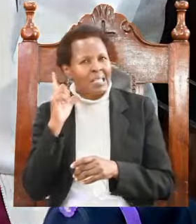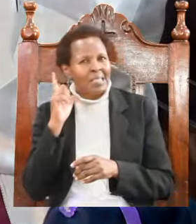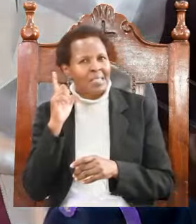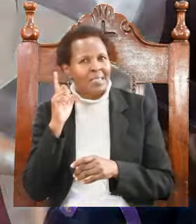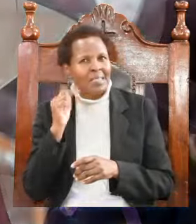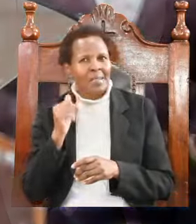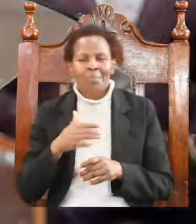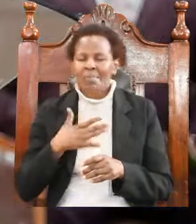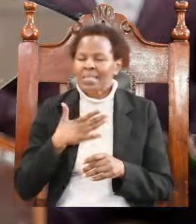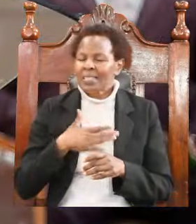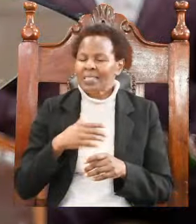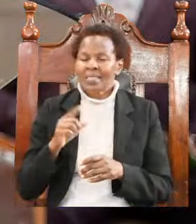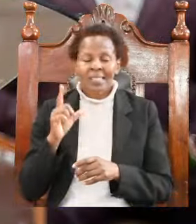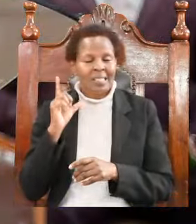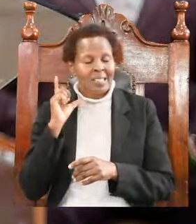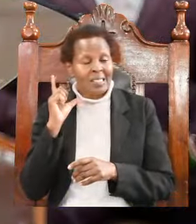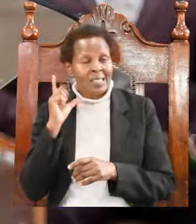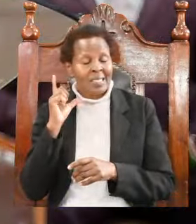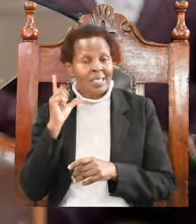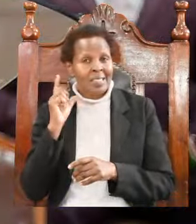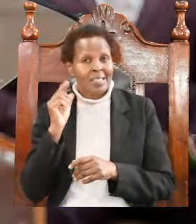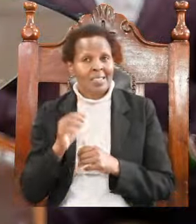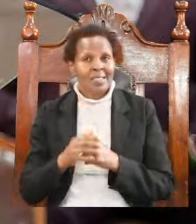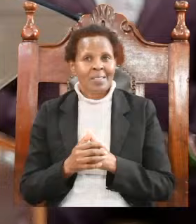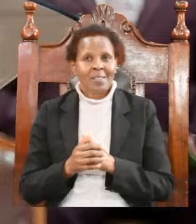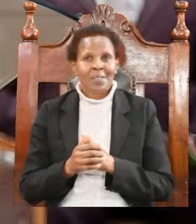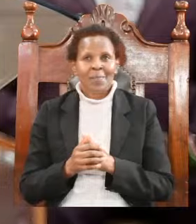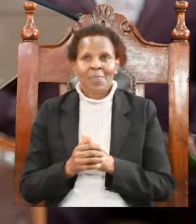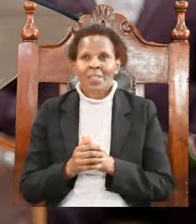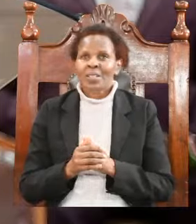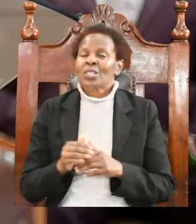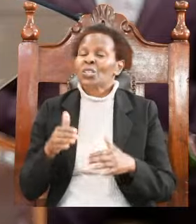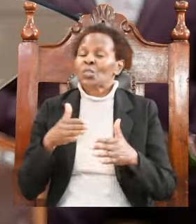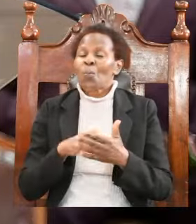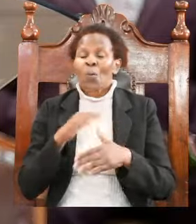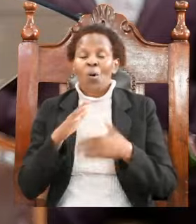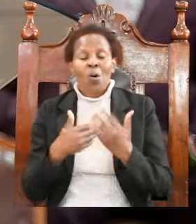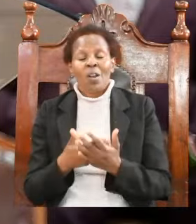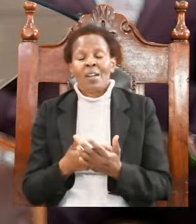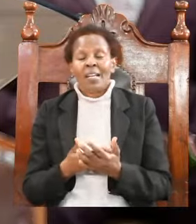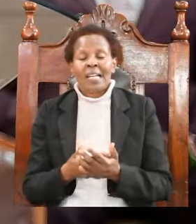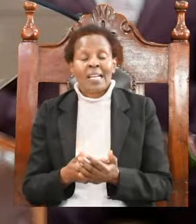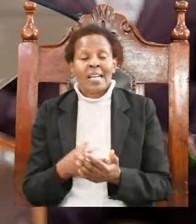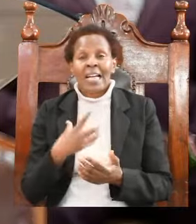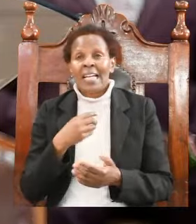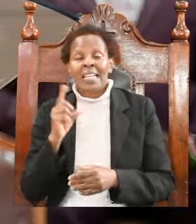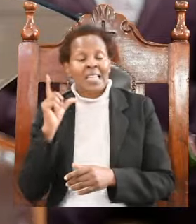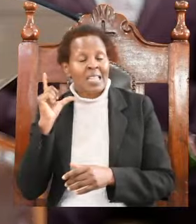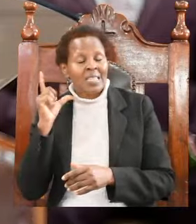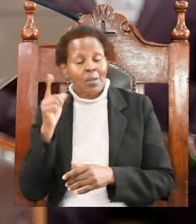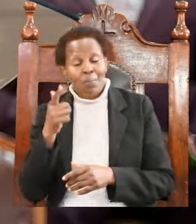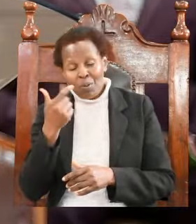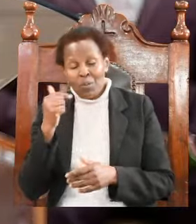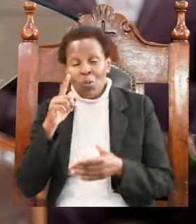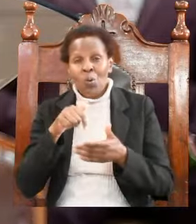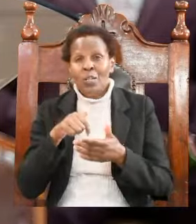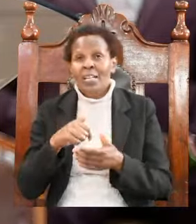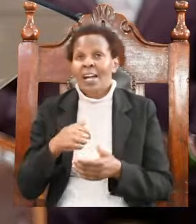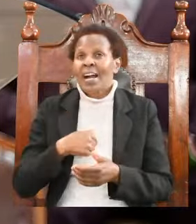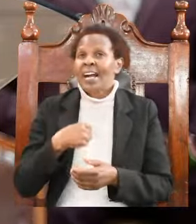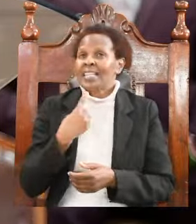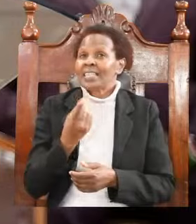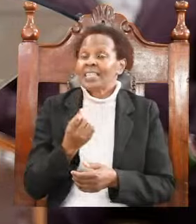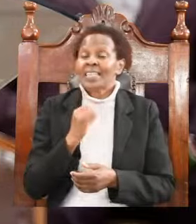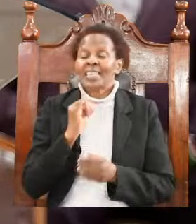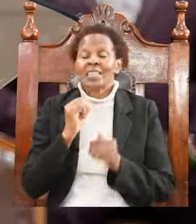please, I want you to leave everything that you are doing and listen. Because what I am going to tell you is what is